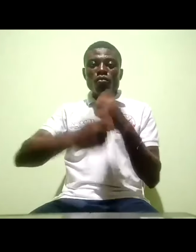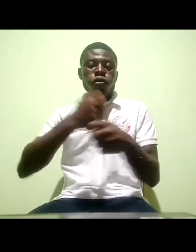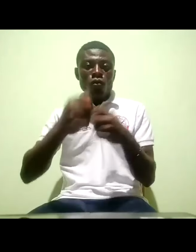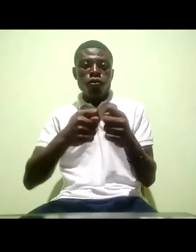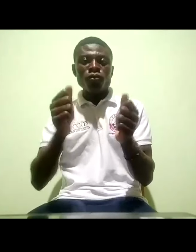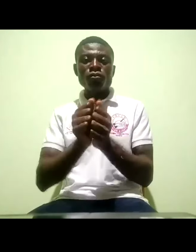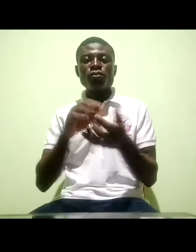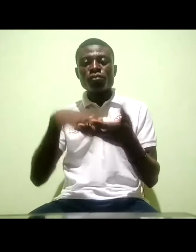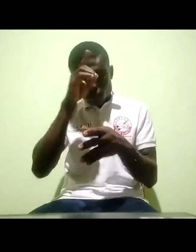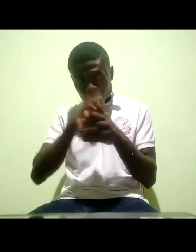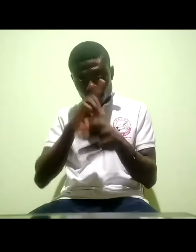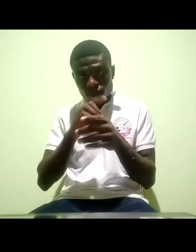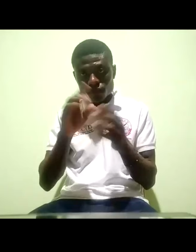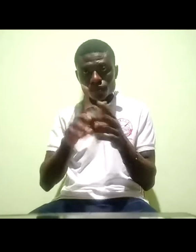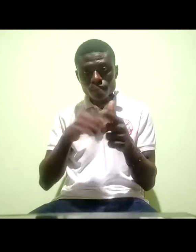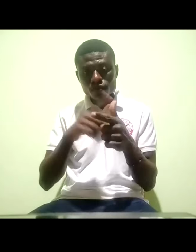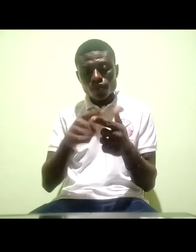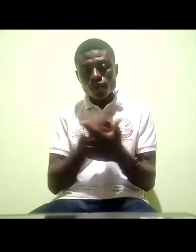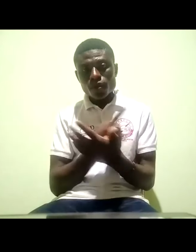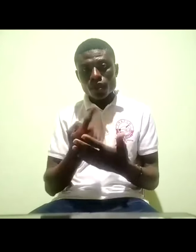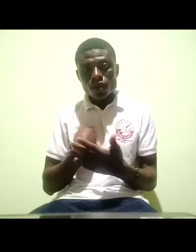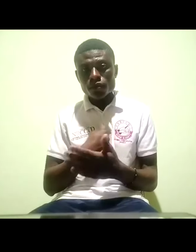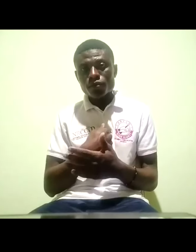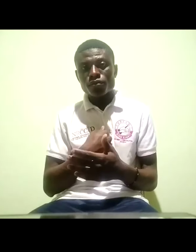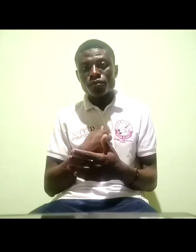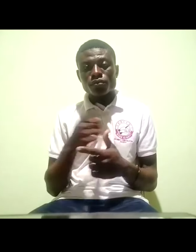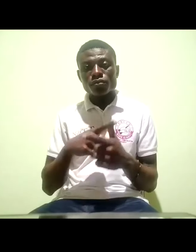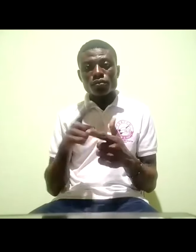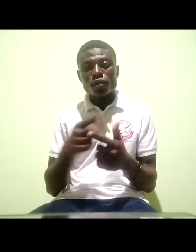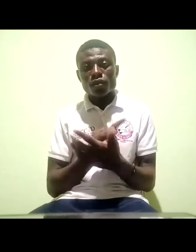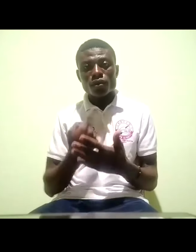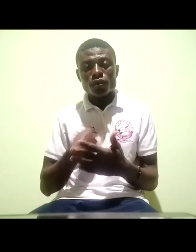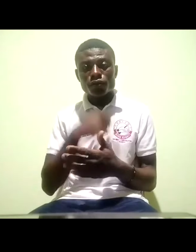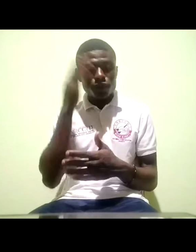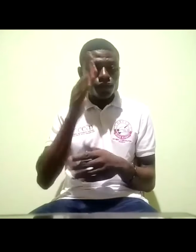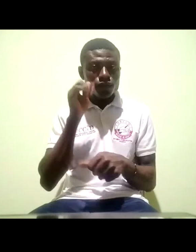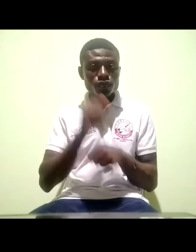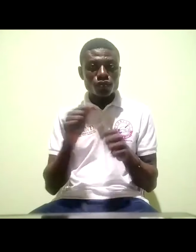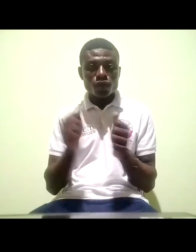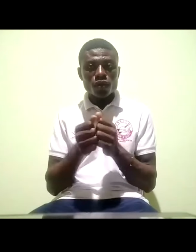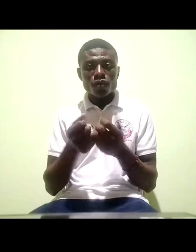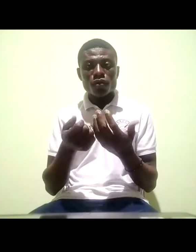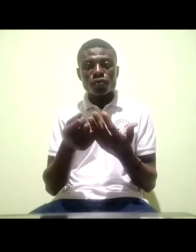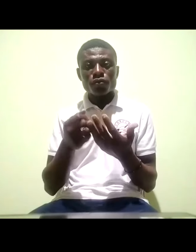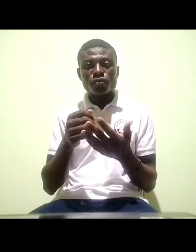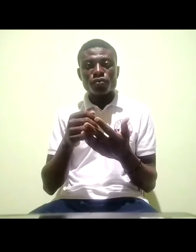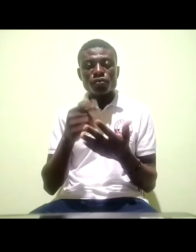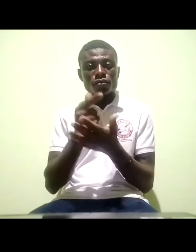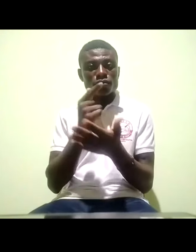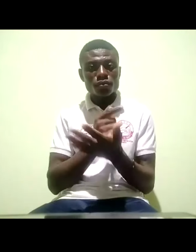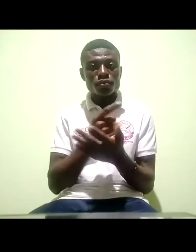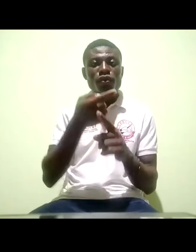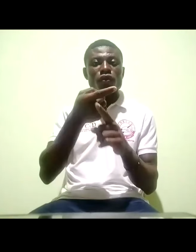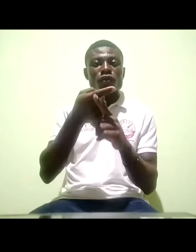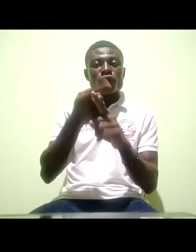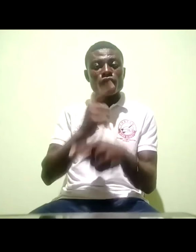disabilities. And next week, we're going to go into more. Next week, we bring in Blessing from Nigeria, and we bring in Dr.